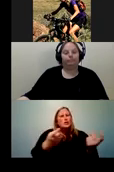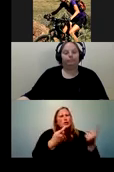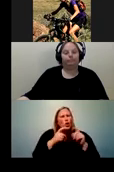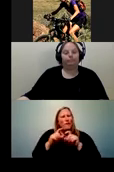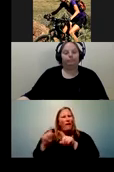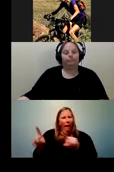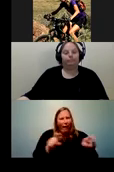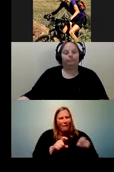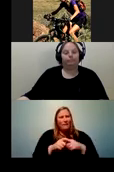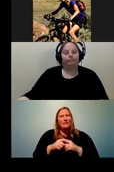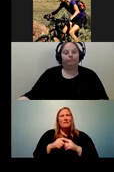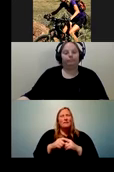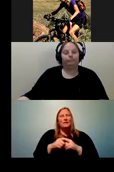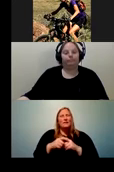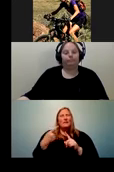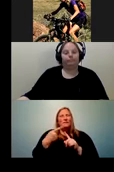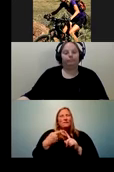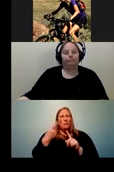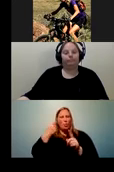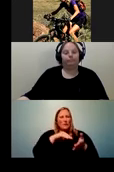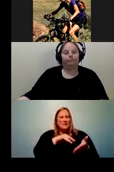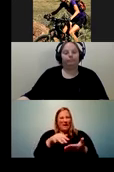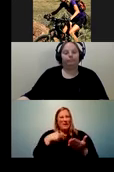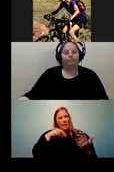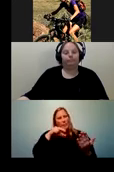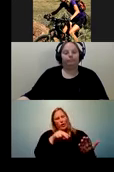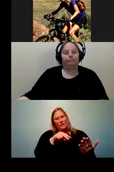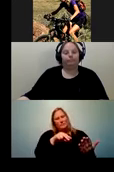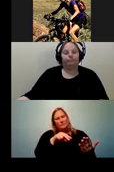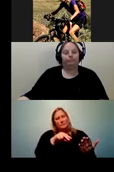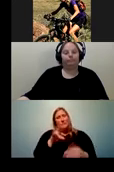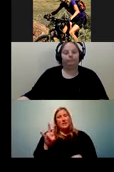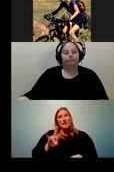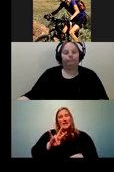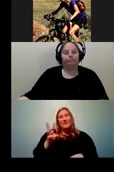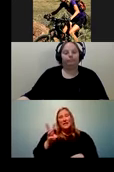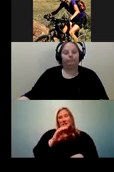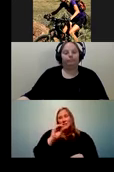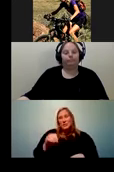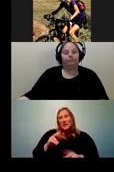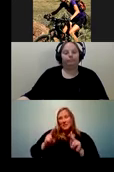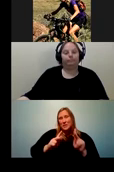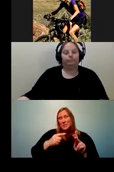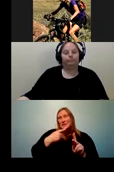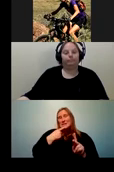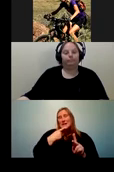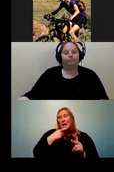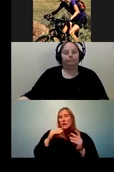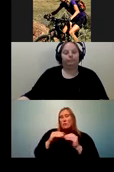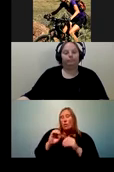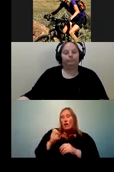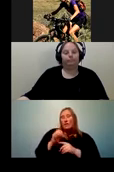particular study I have here, 76% of participants said that it would be more ethical